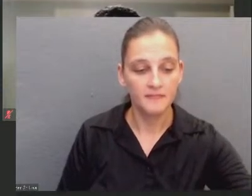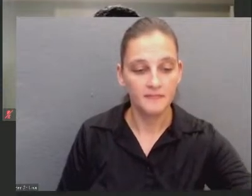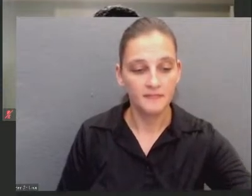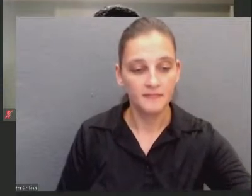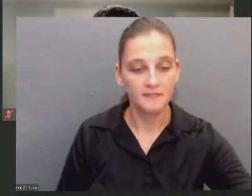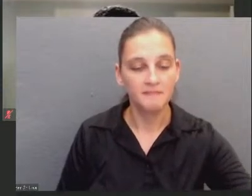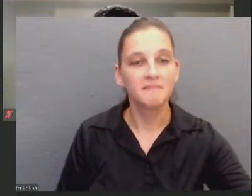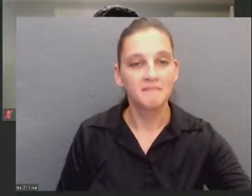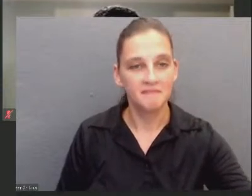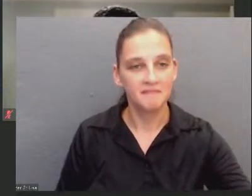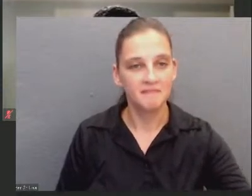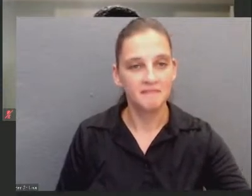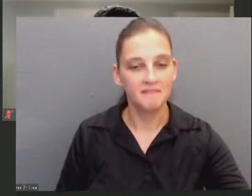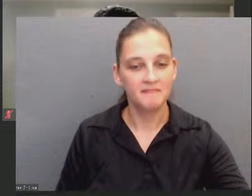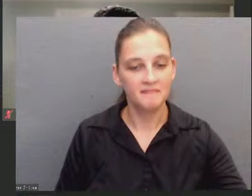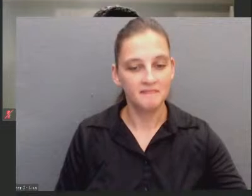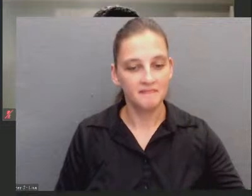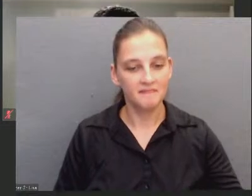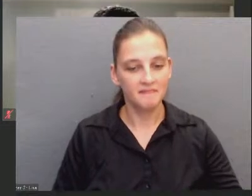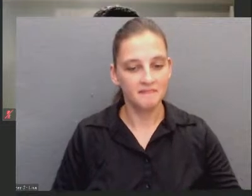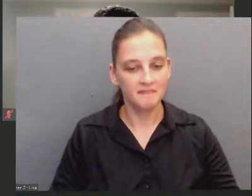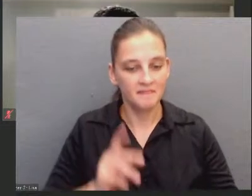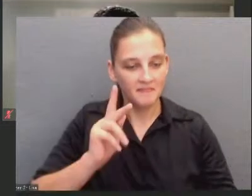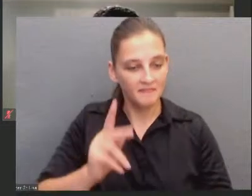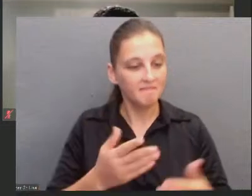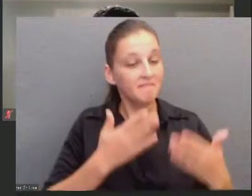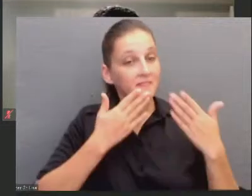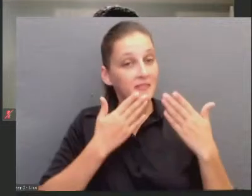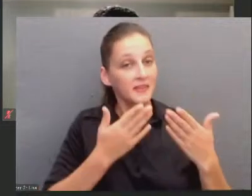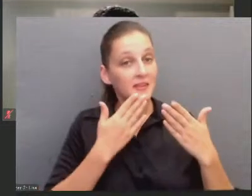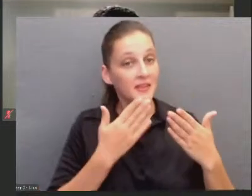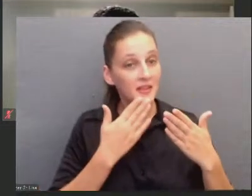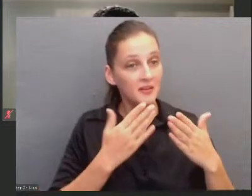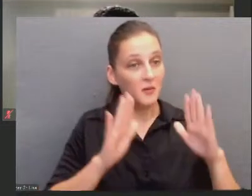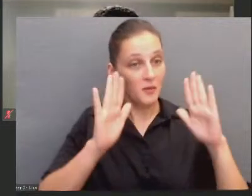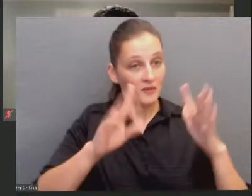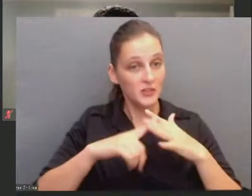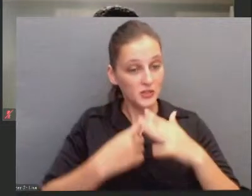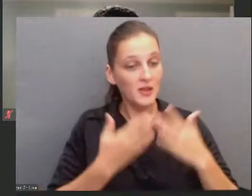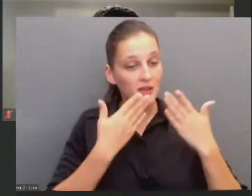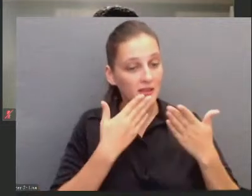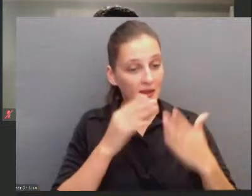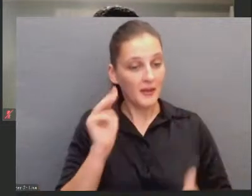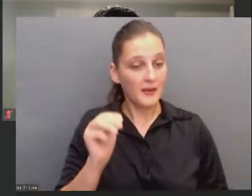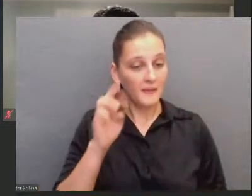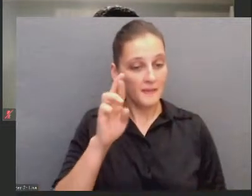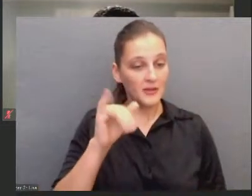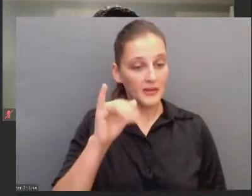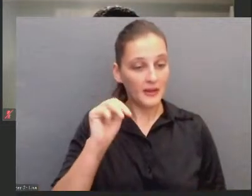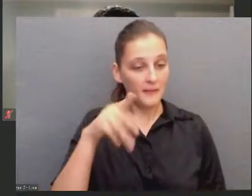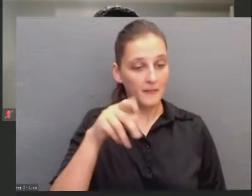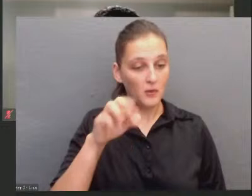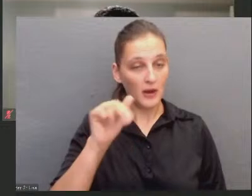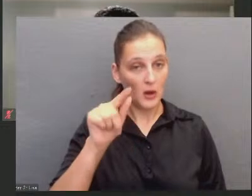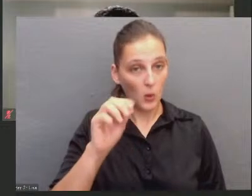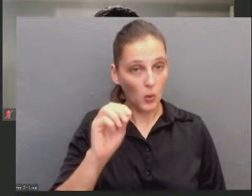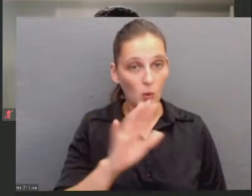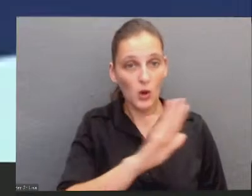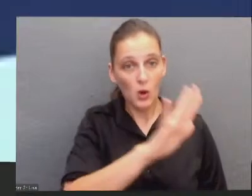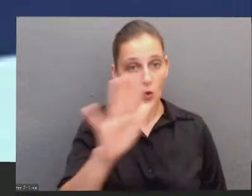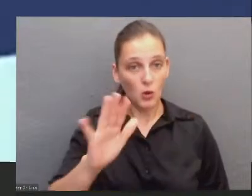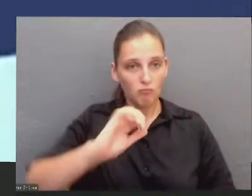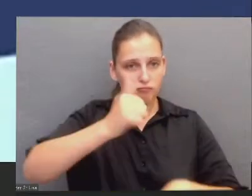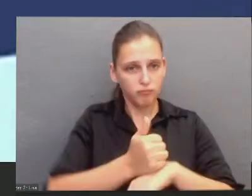Incredible. It's a great North Star. So thank you very much, Mr. Imperato, and the entire implementation work group, the